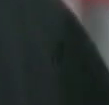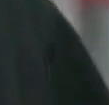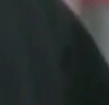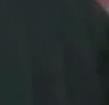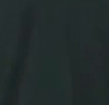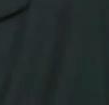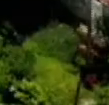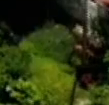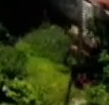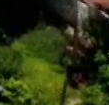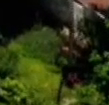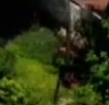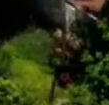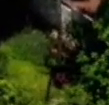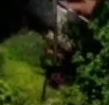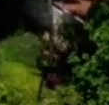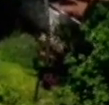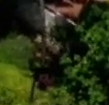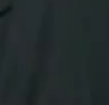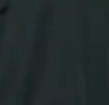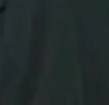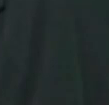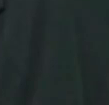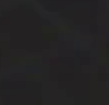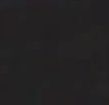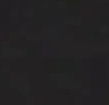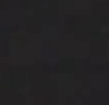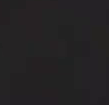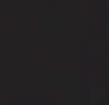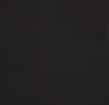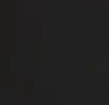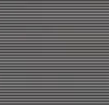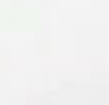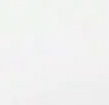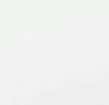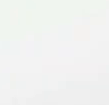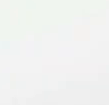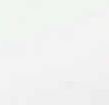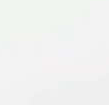Road. So come by and visit us at CBS Pro Store on Robinson Road, where we can help you build beautiful.